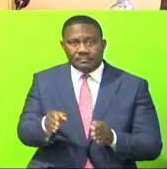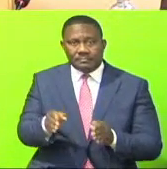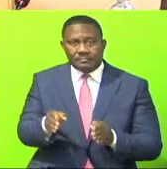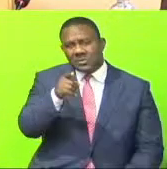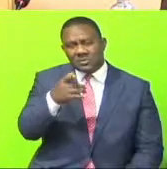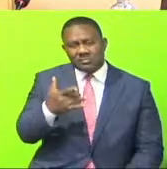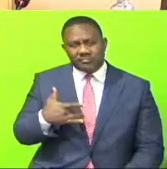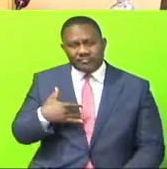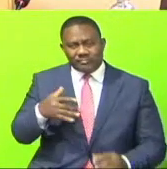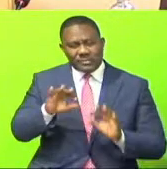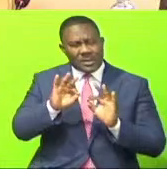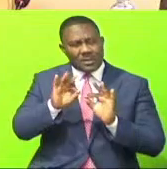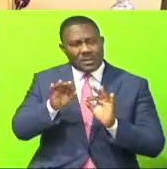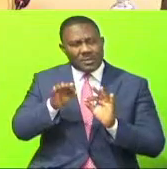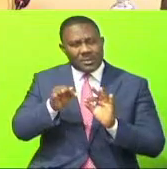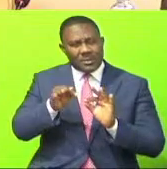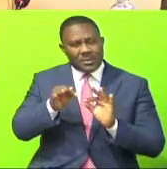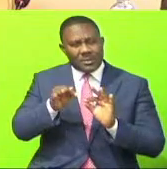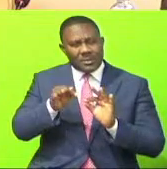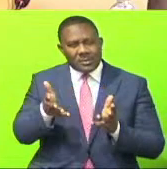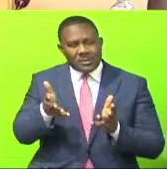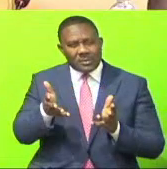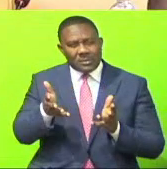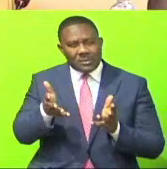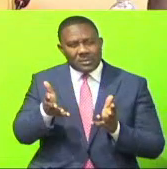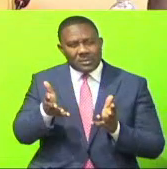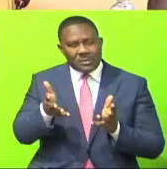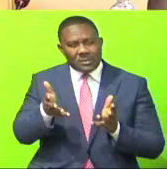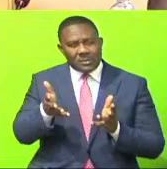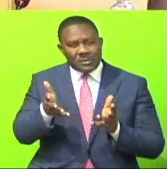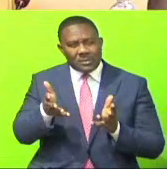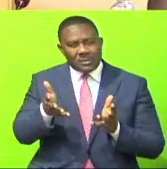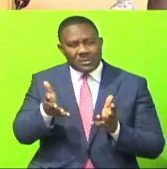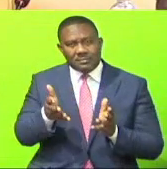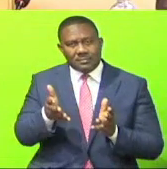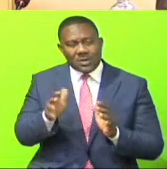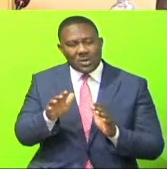on Article 3(9) of your own constitution?